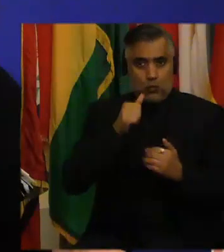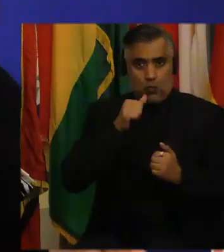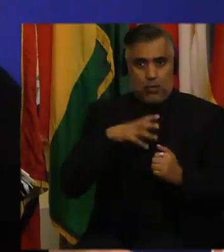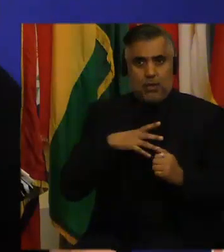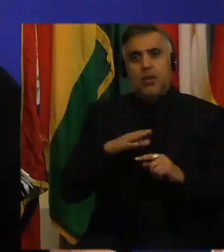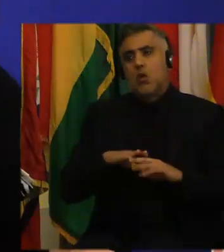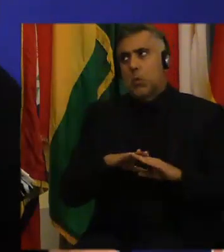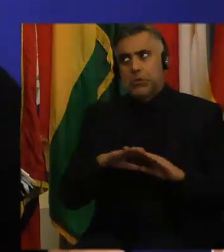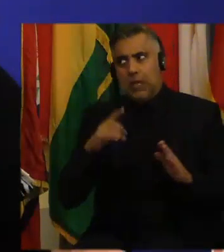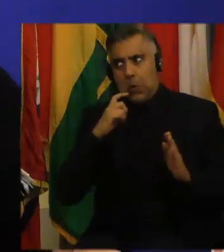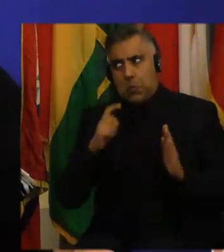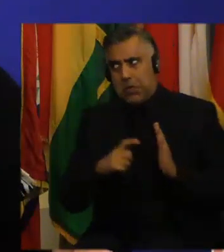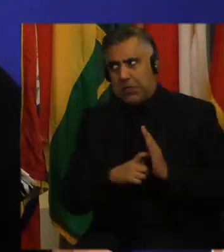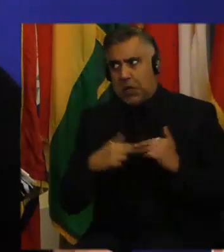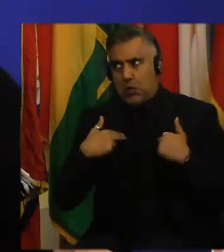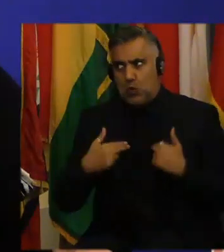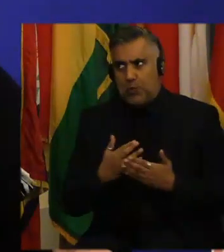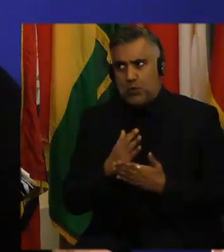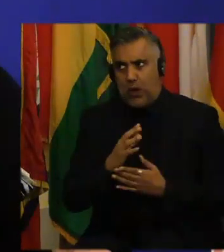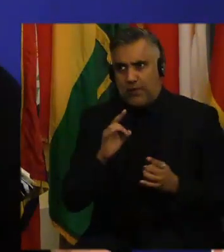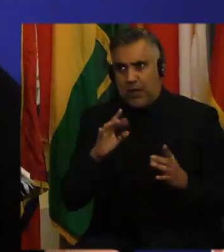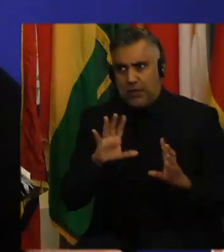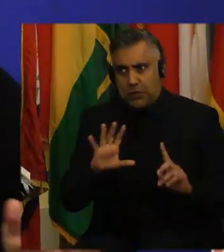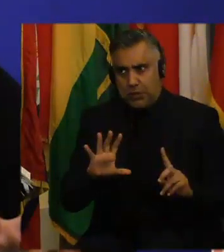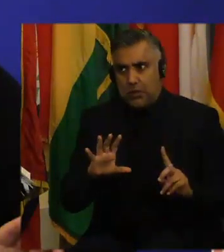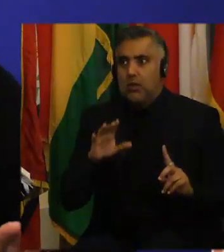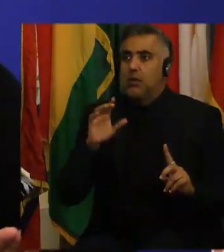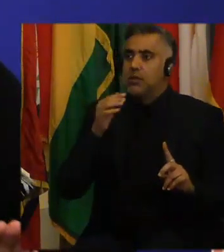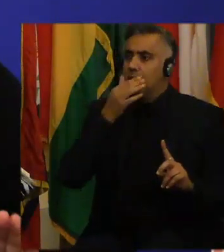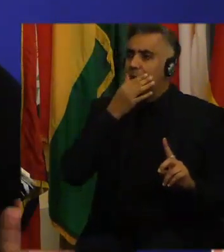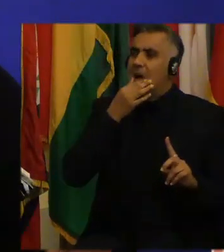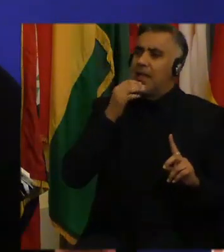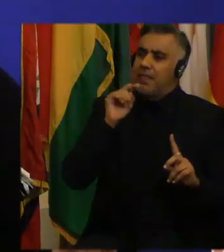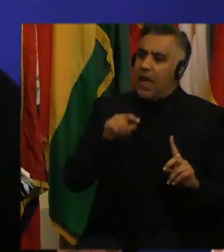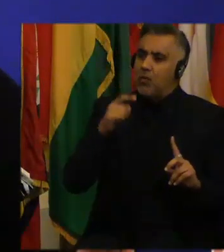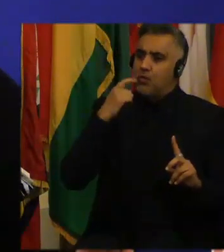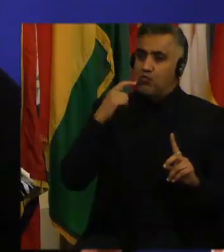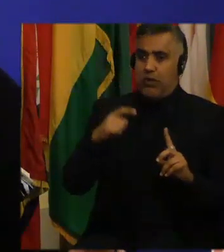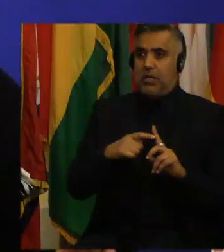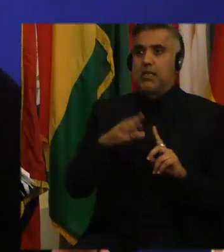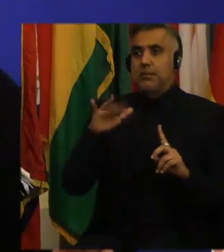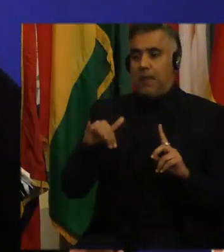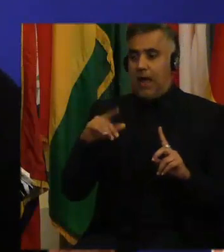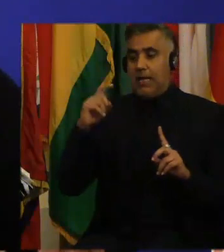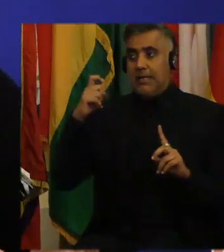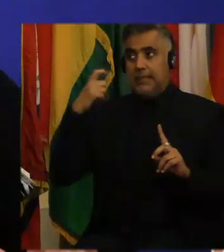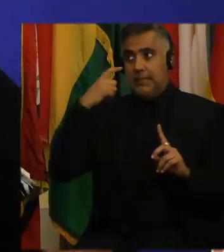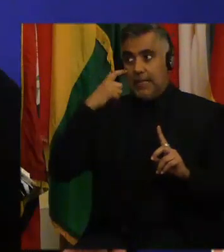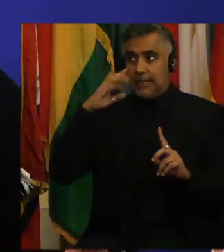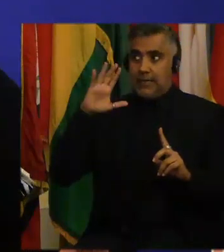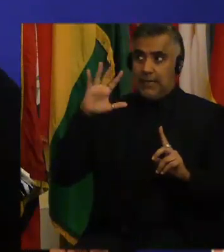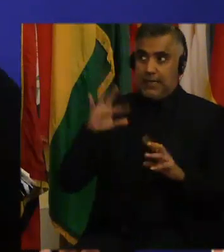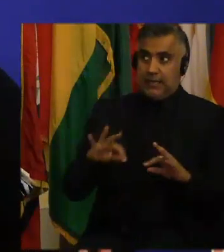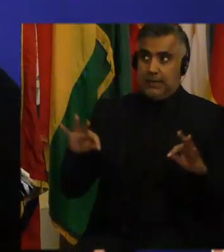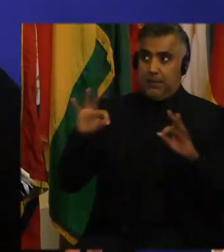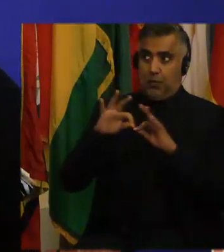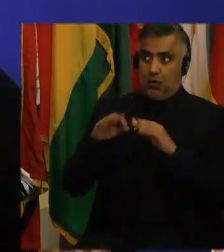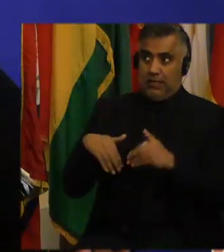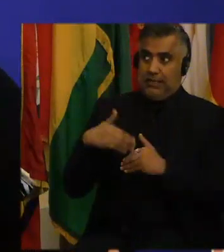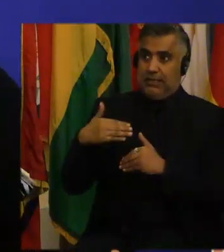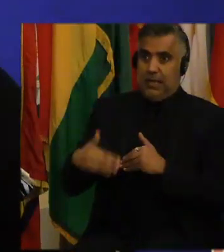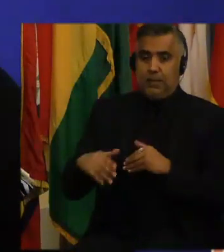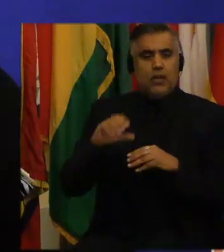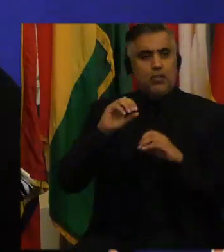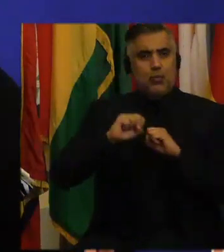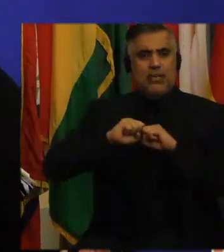was not recognized as a human rights violation. So that was recognized by states as an important step in order to